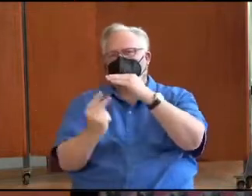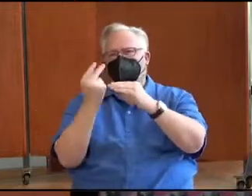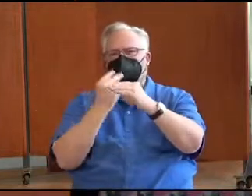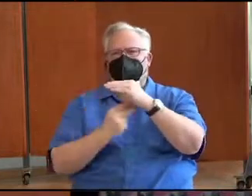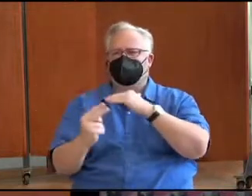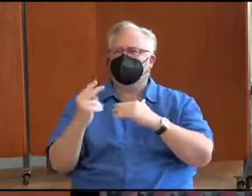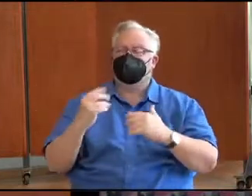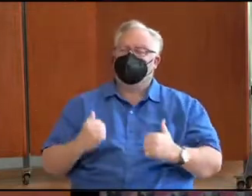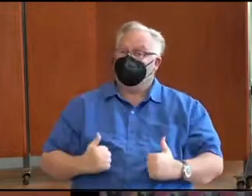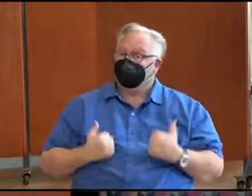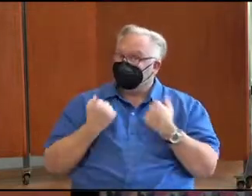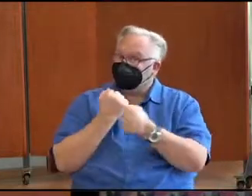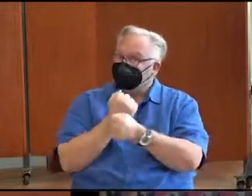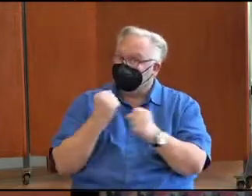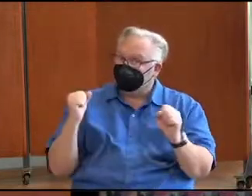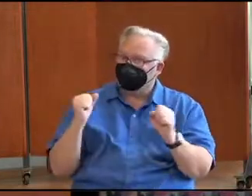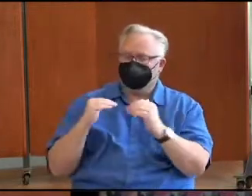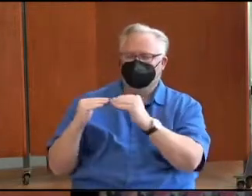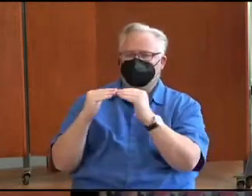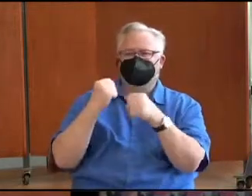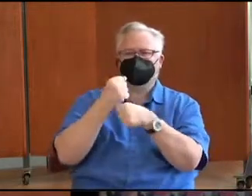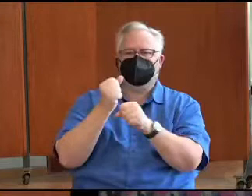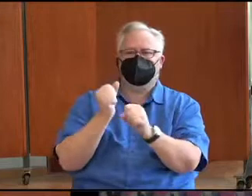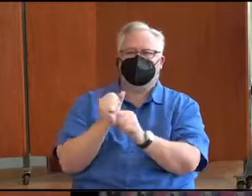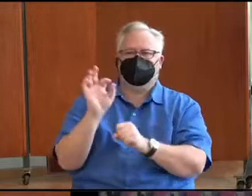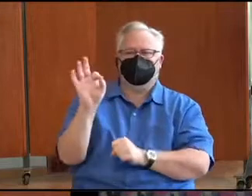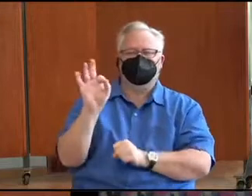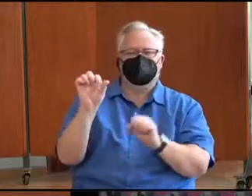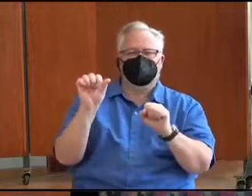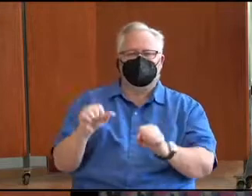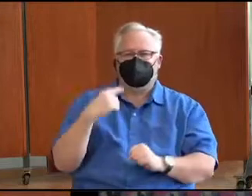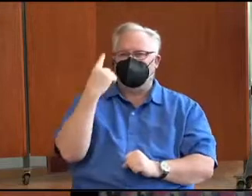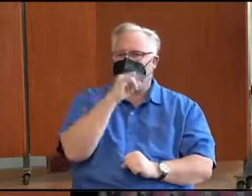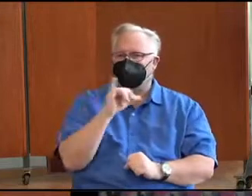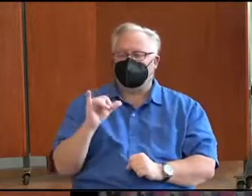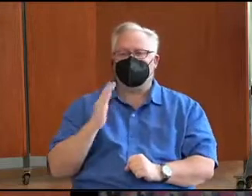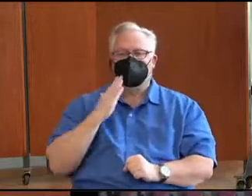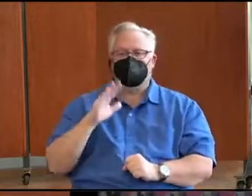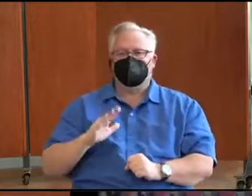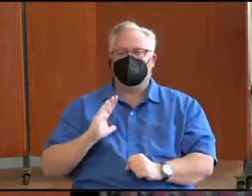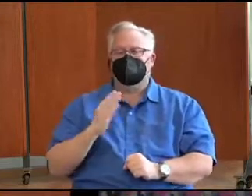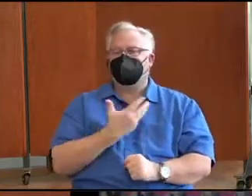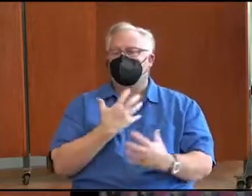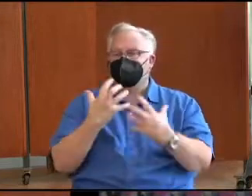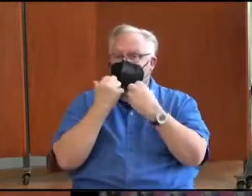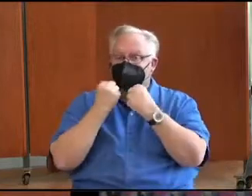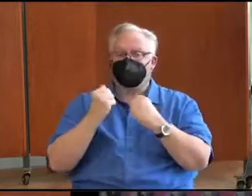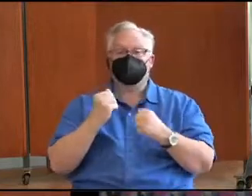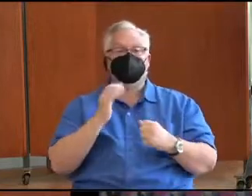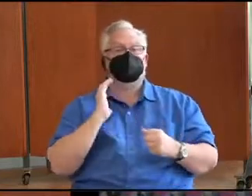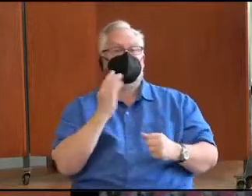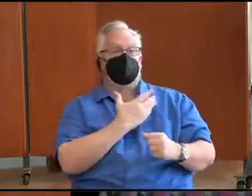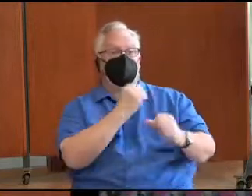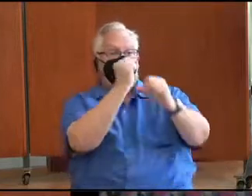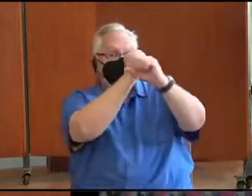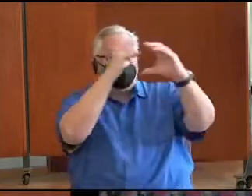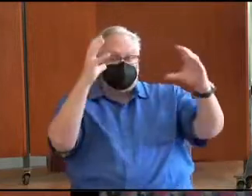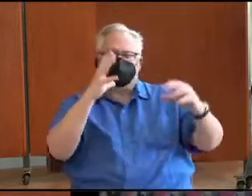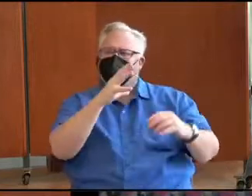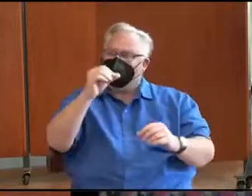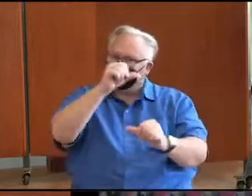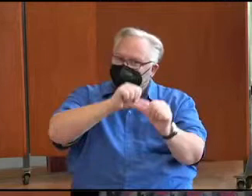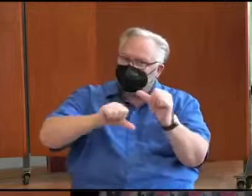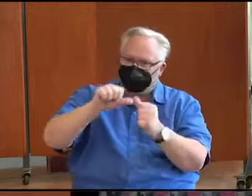ministry can be, knowing faithfully that our values, our vision, and each other carry us